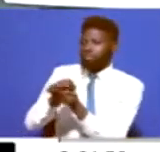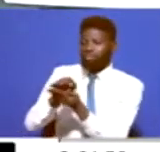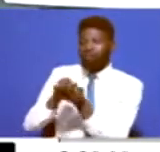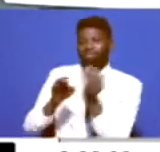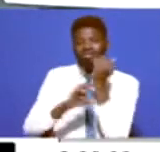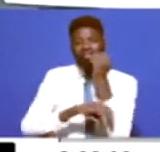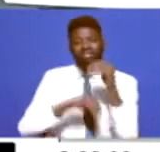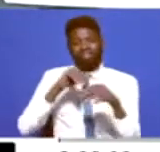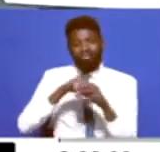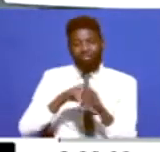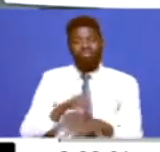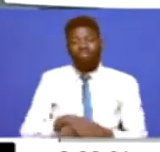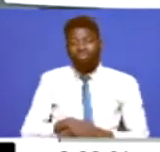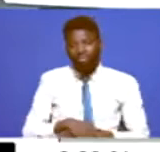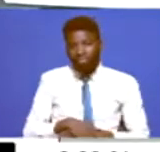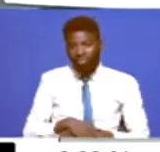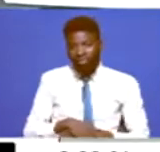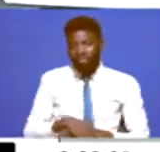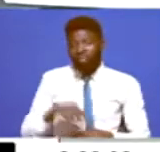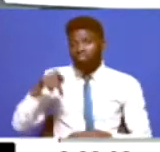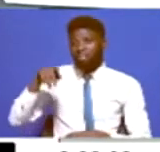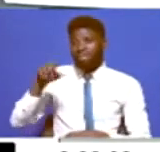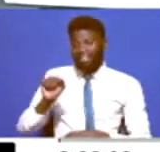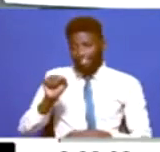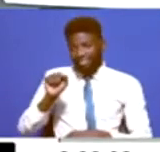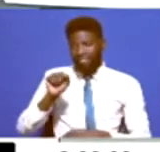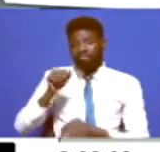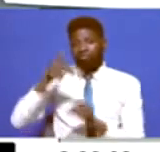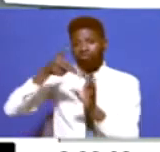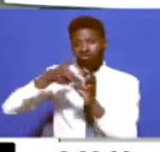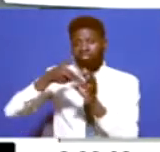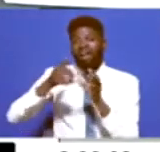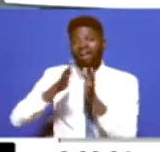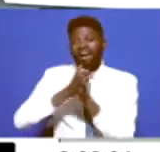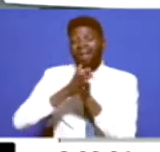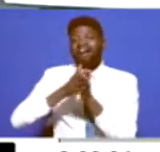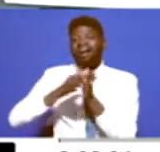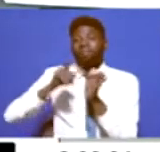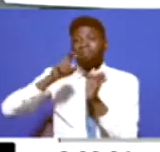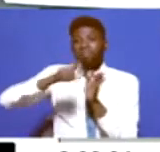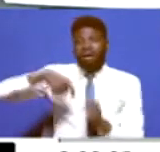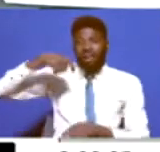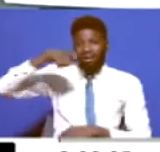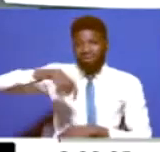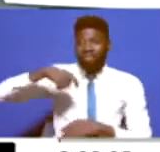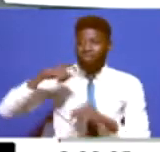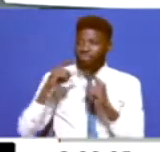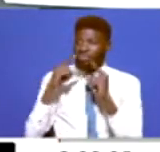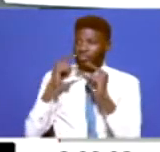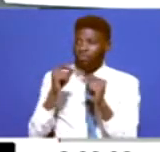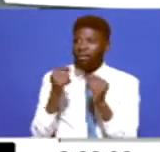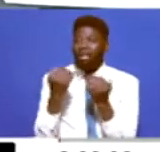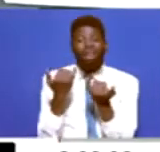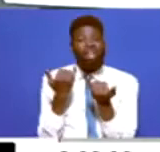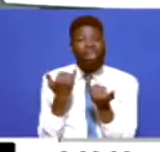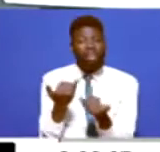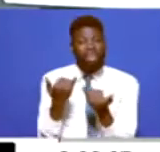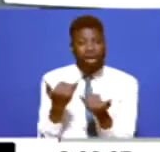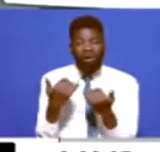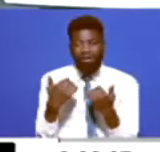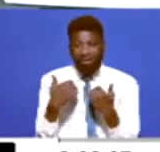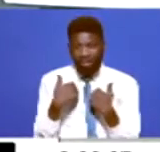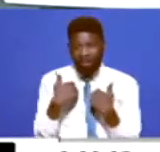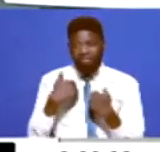Principal Secretary Andrew Kamau says the country has close to 81,000 cubic meters of petrol in stock, also taking